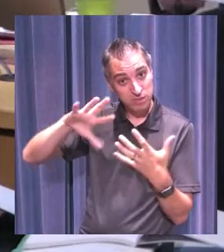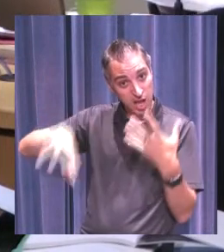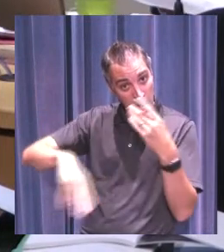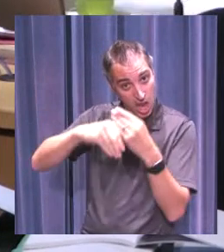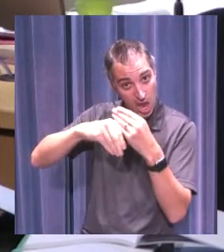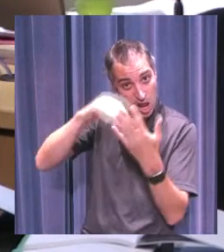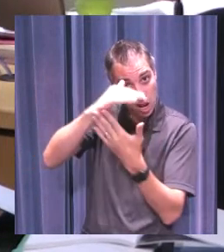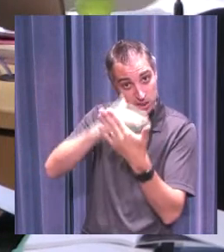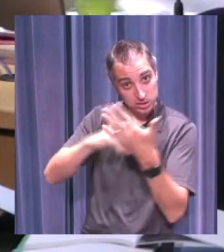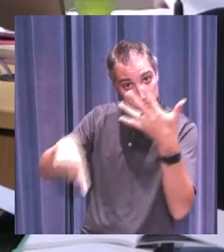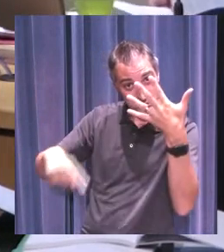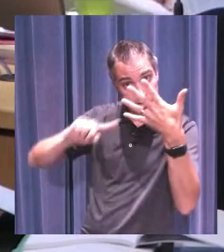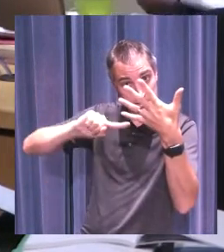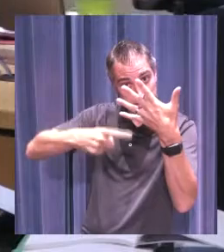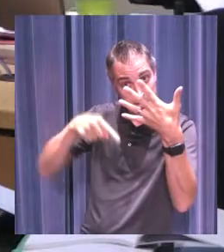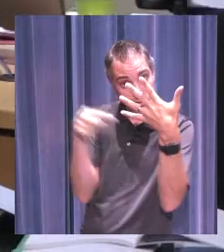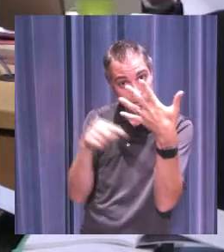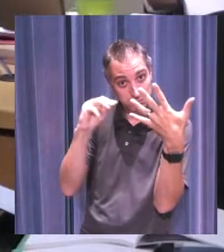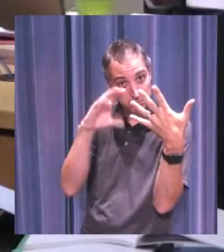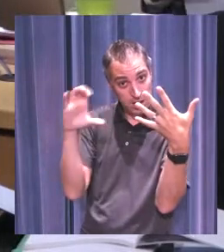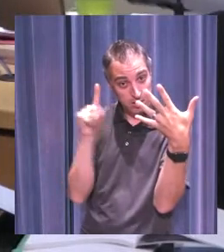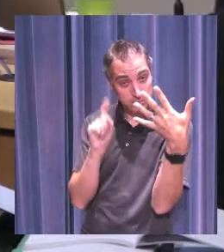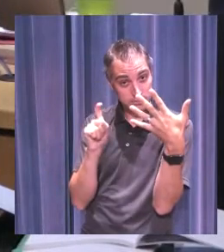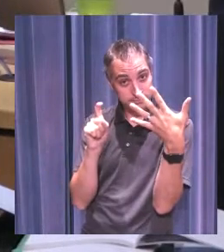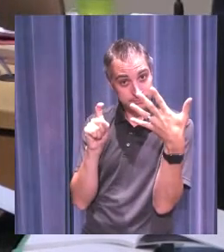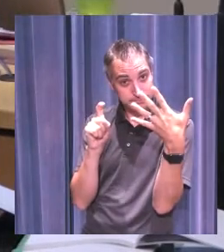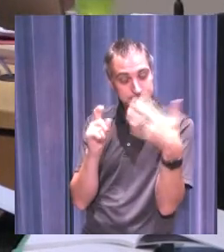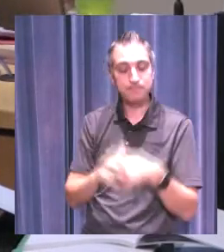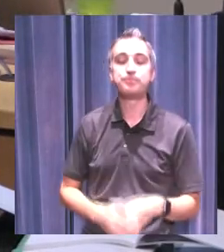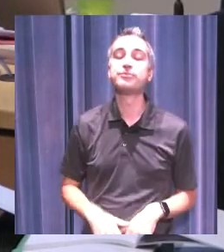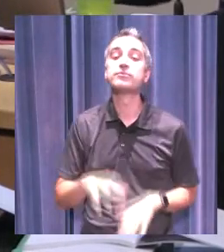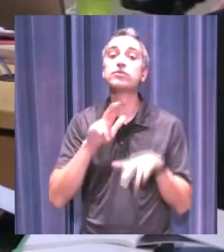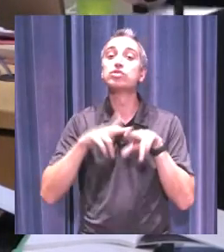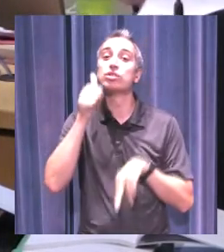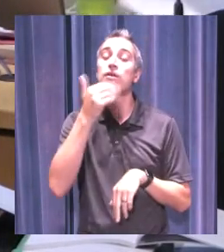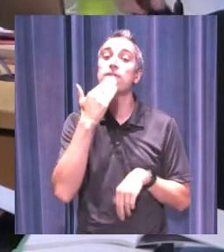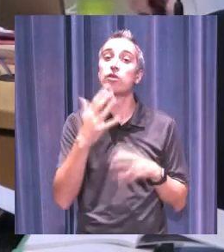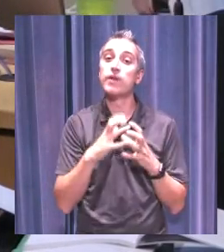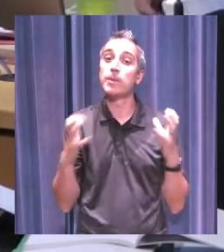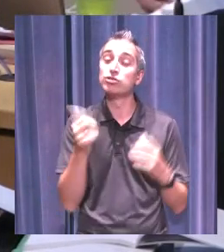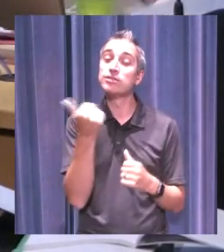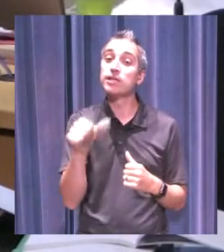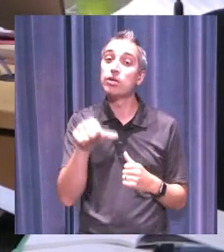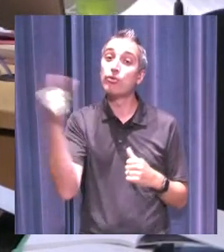Thank you very much. Are there any other comments?